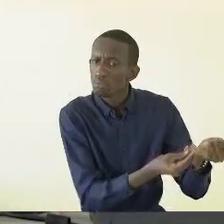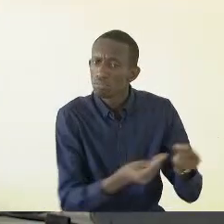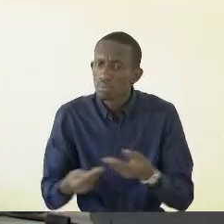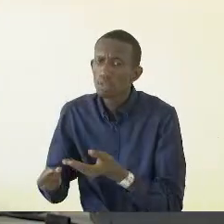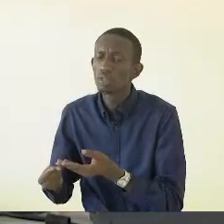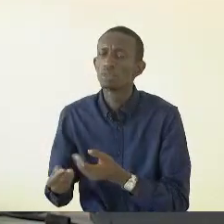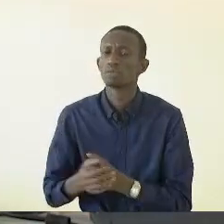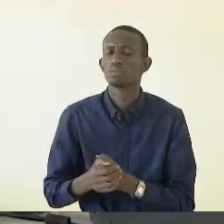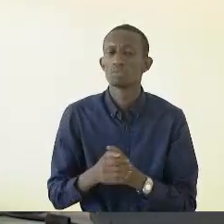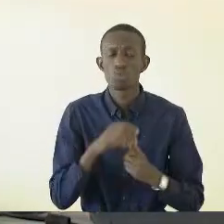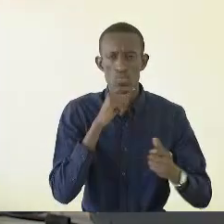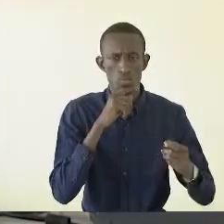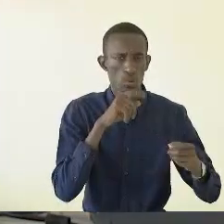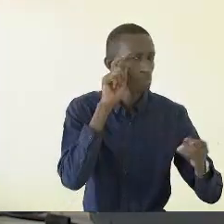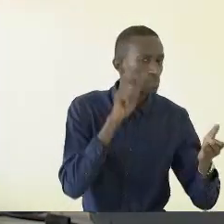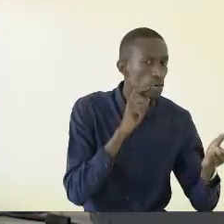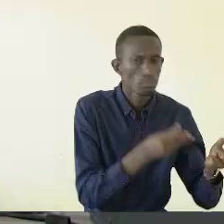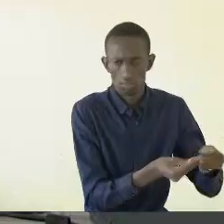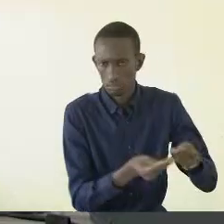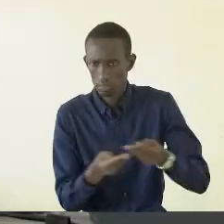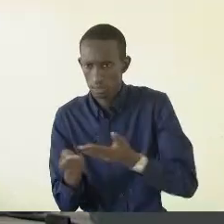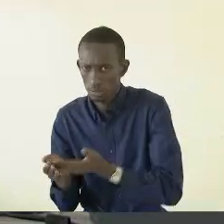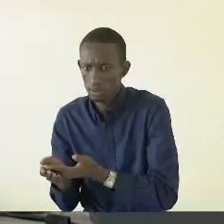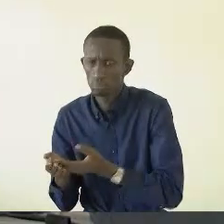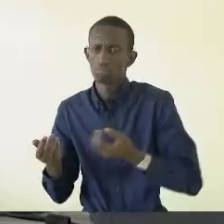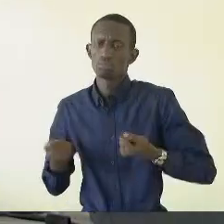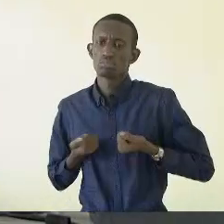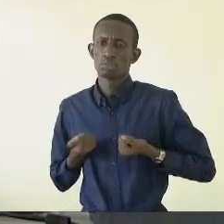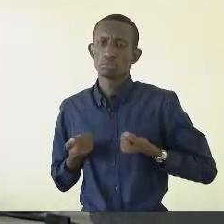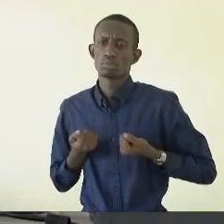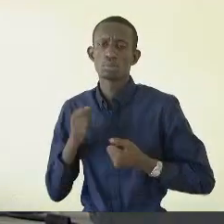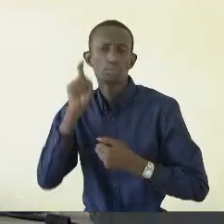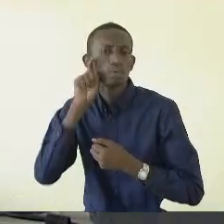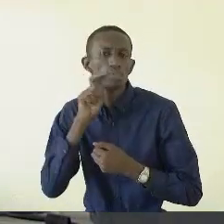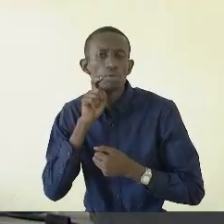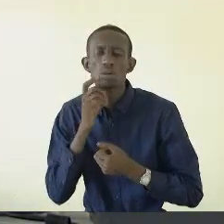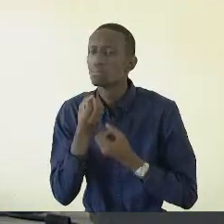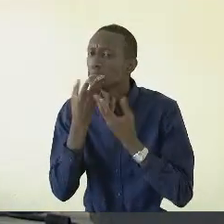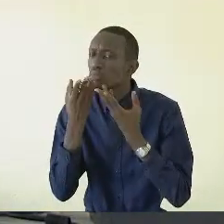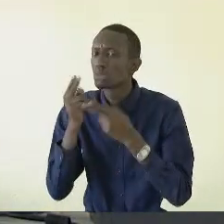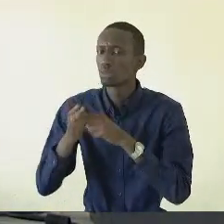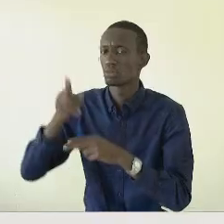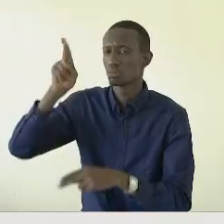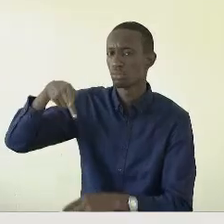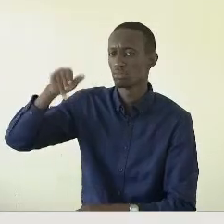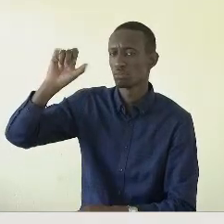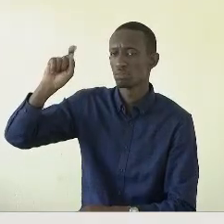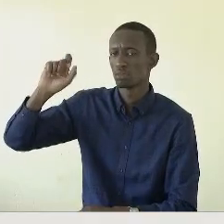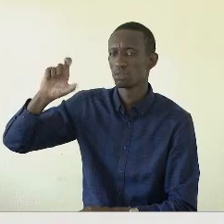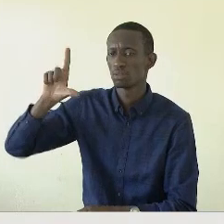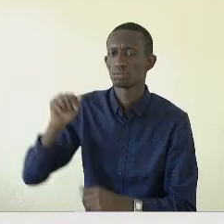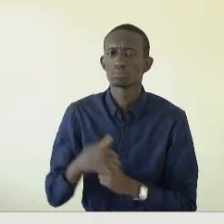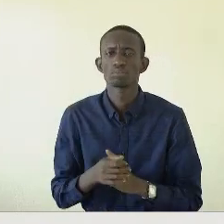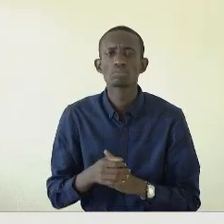male parts to the stigma of the female part or pistil. How many types